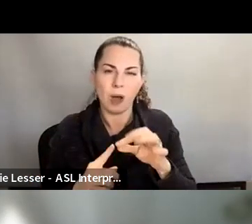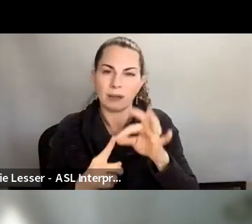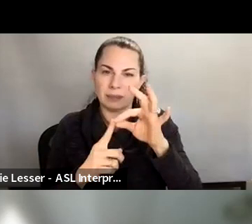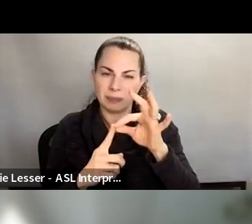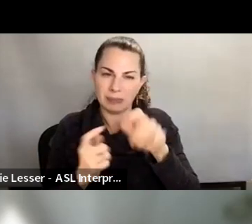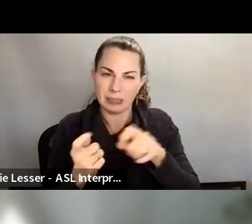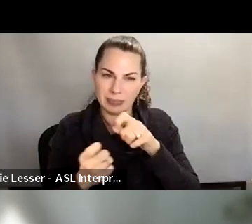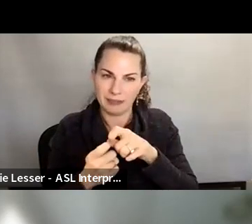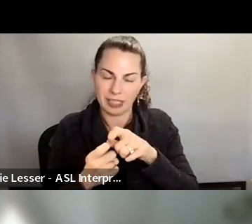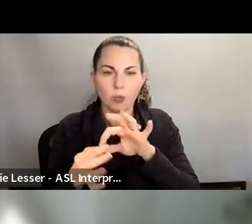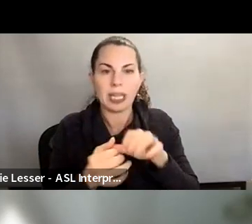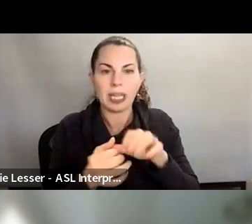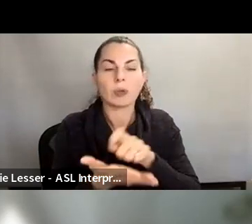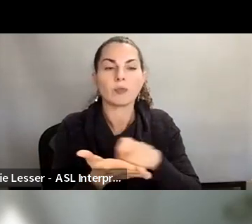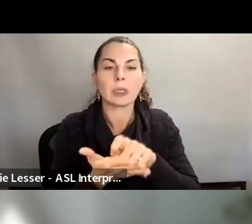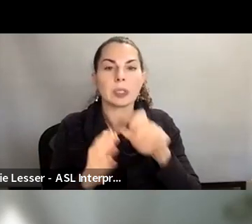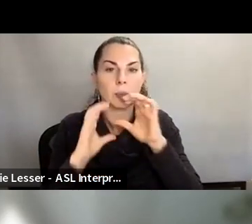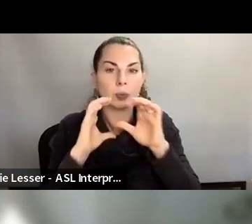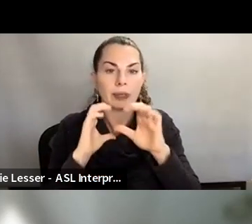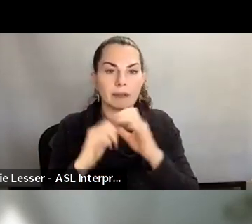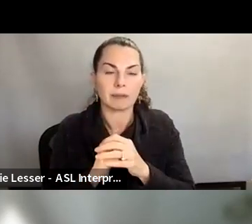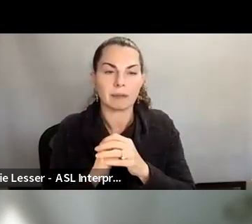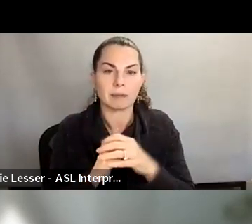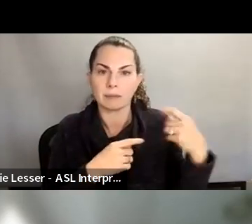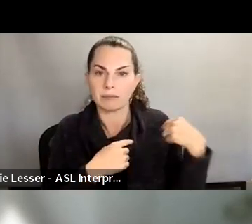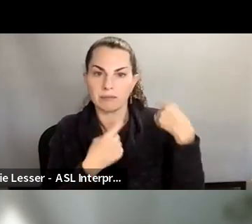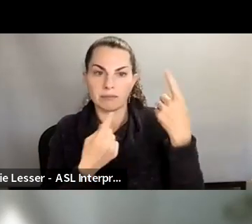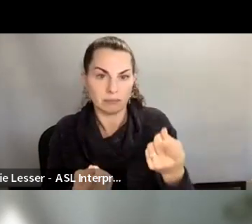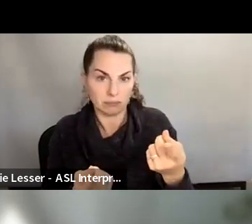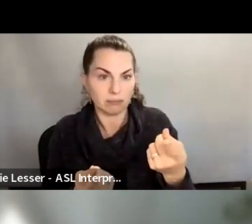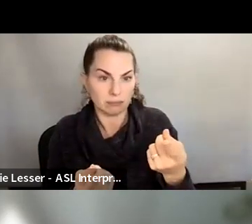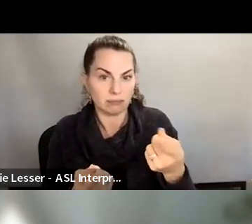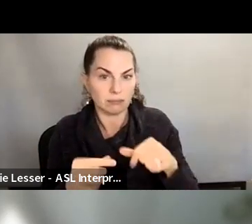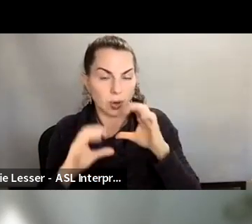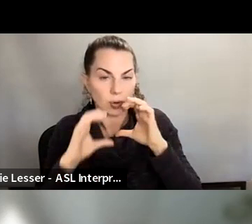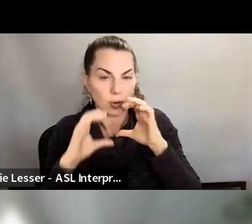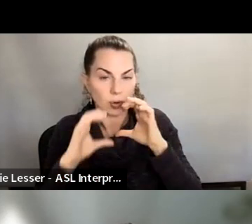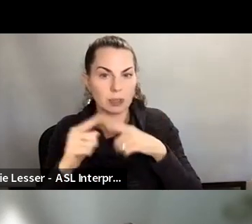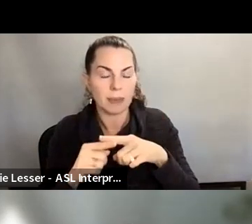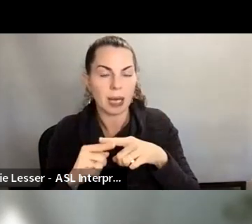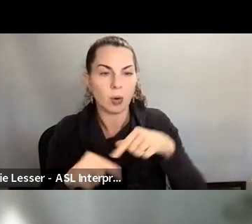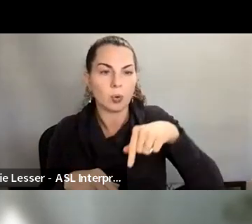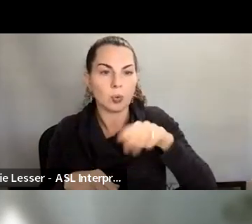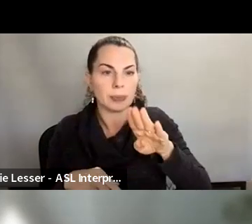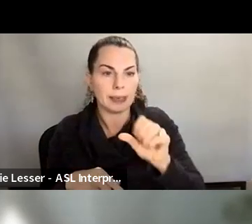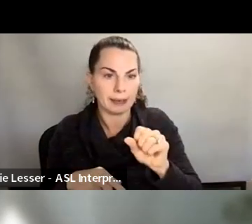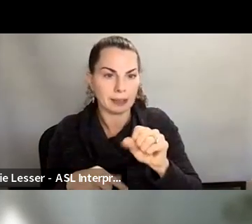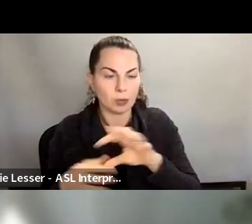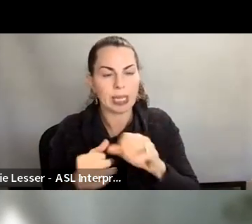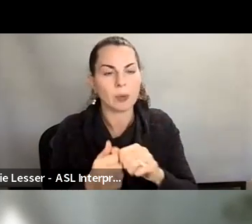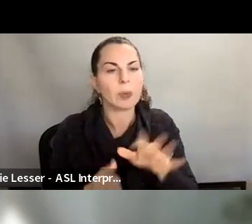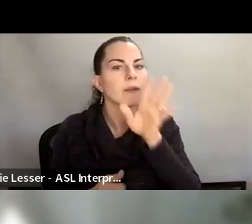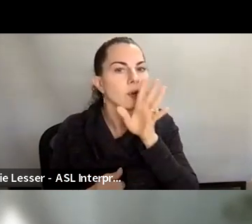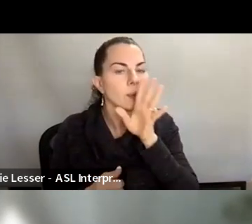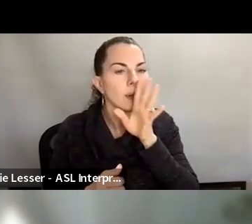about written communication. So everything I've heard in our conversation today around qualified bilingual staff is around verbal